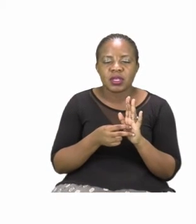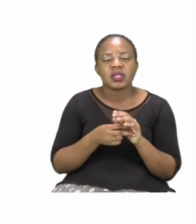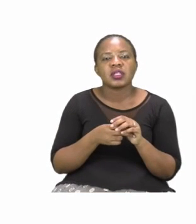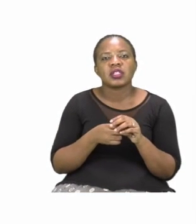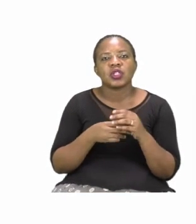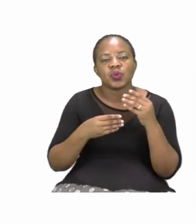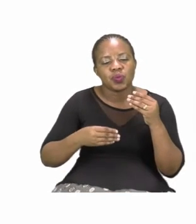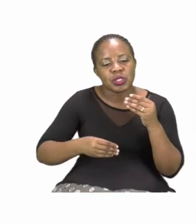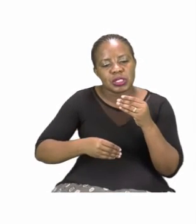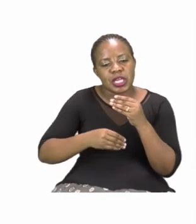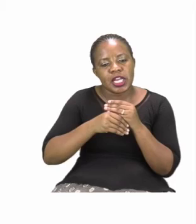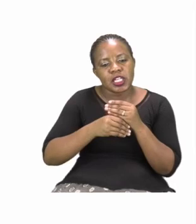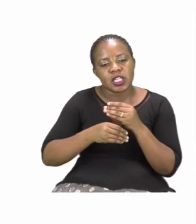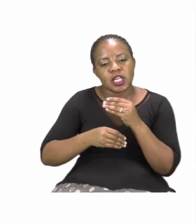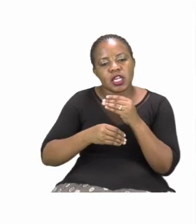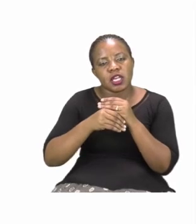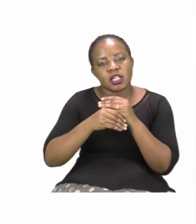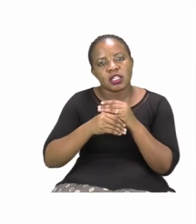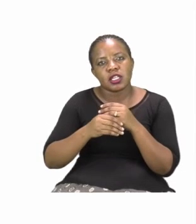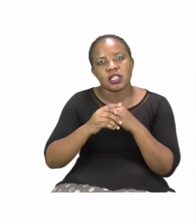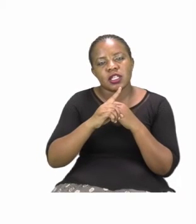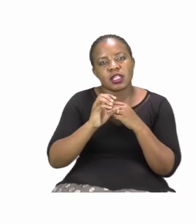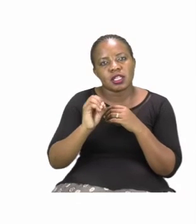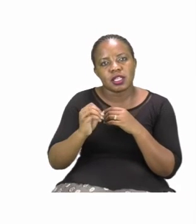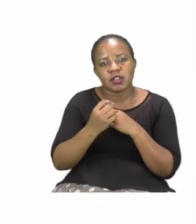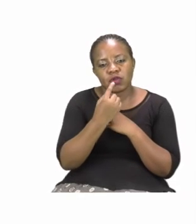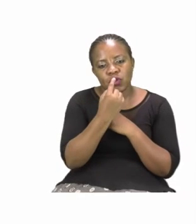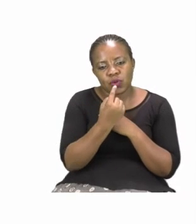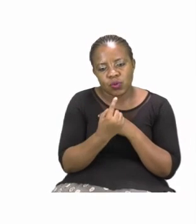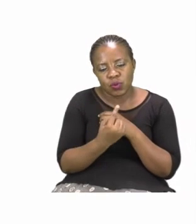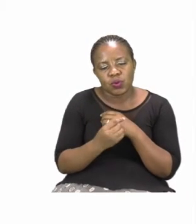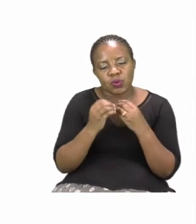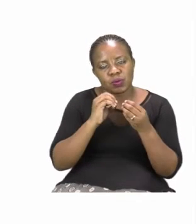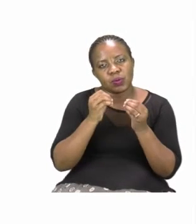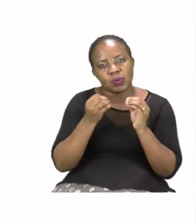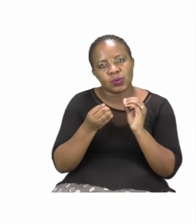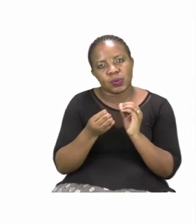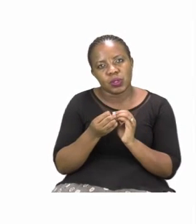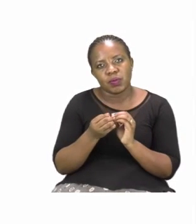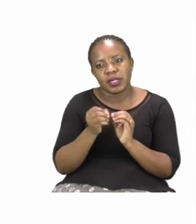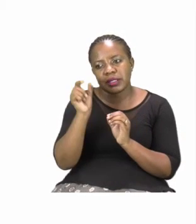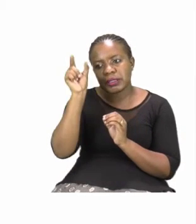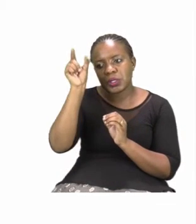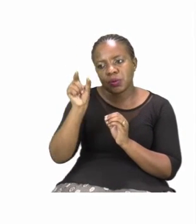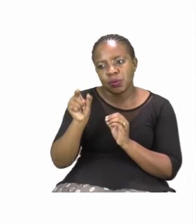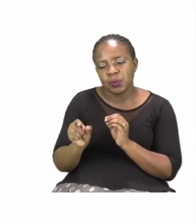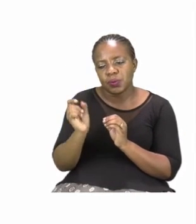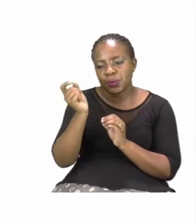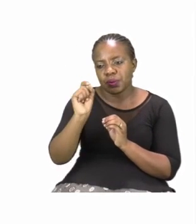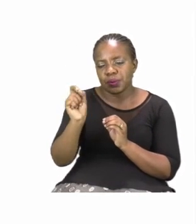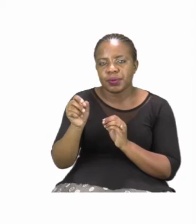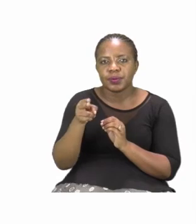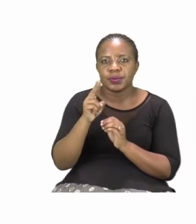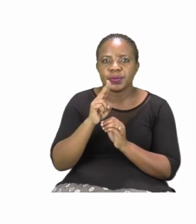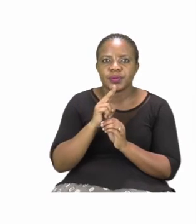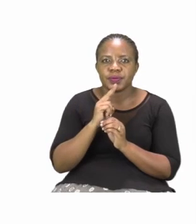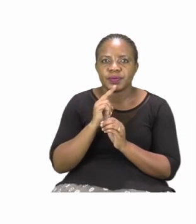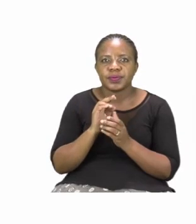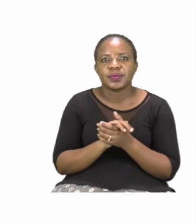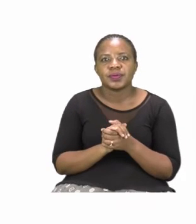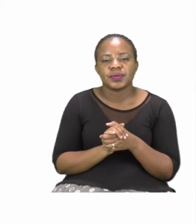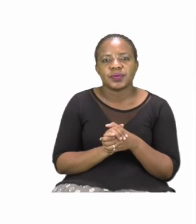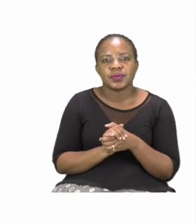our answer. I am going to do the first one and the last one of the first part with